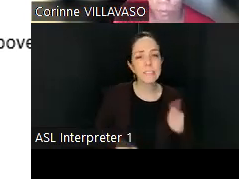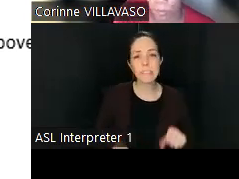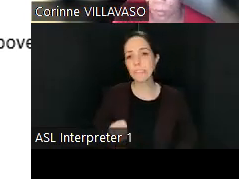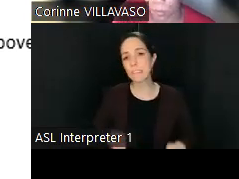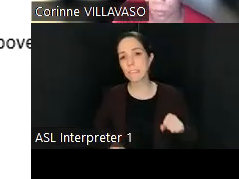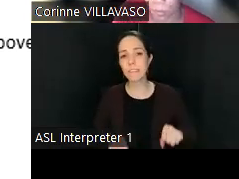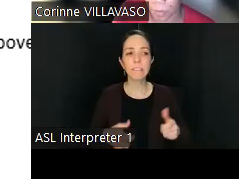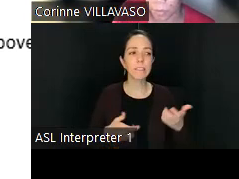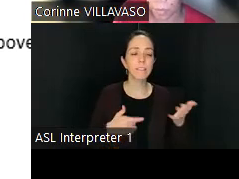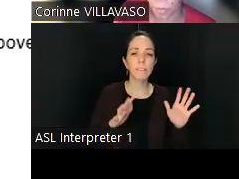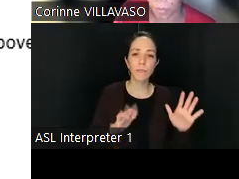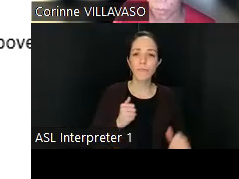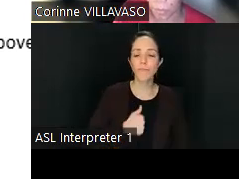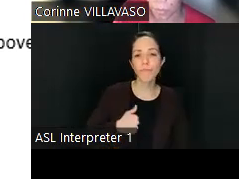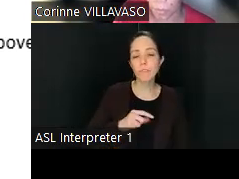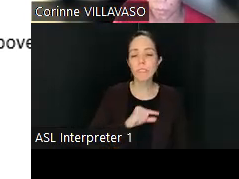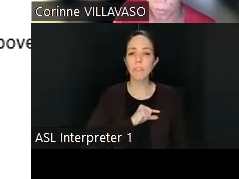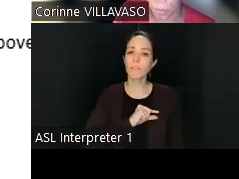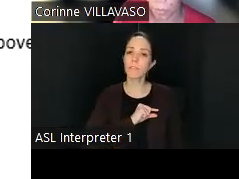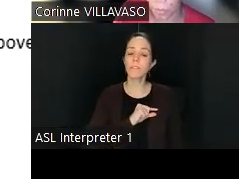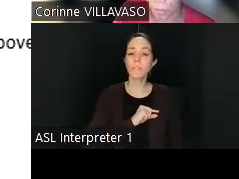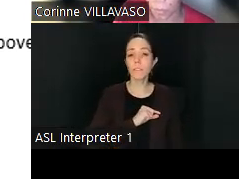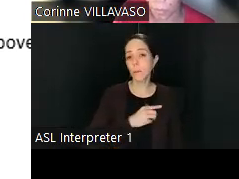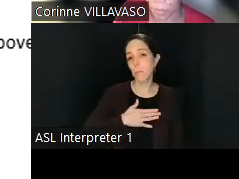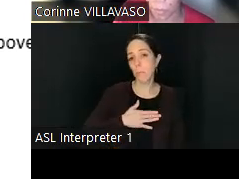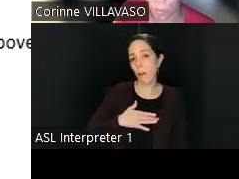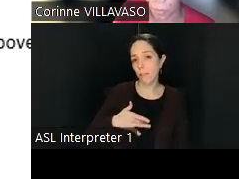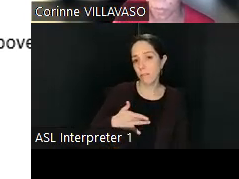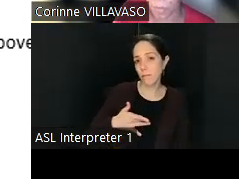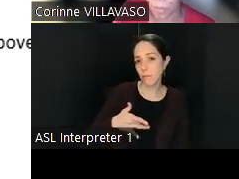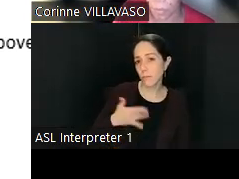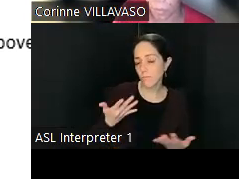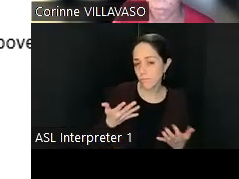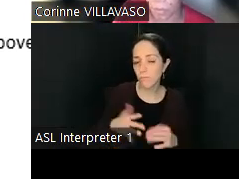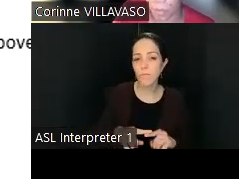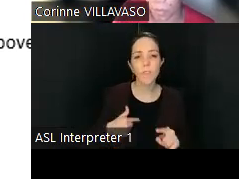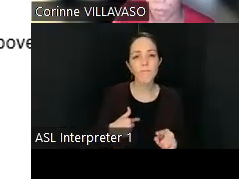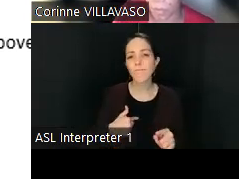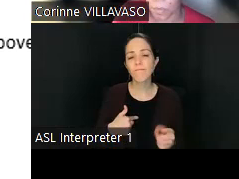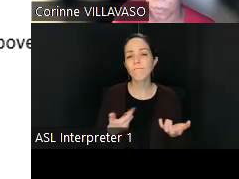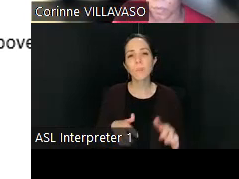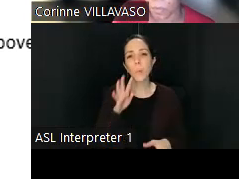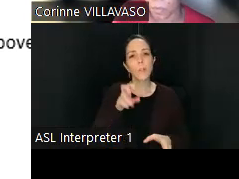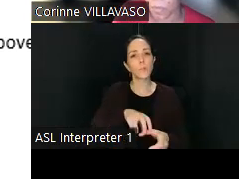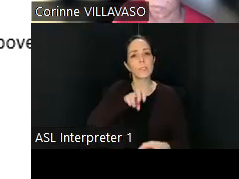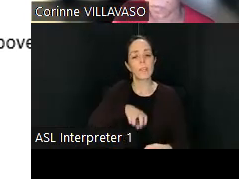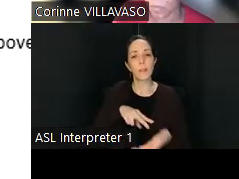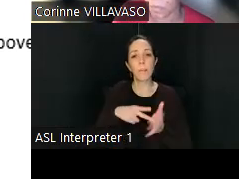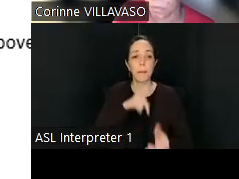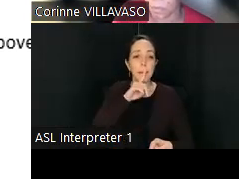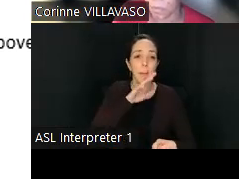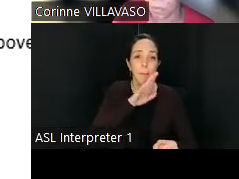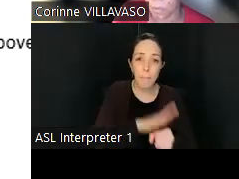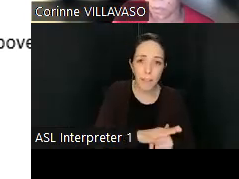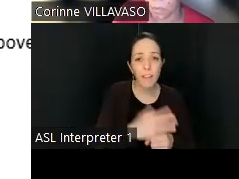like you're letting down your group. At least that's my point. And I don't like doing it. So I don't want to make a commitment. 3 year commitment